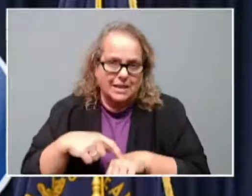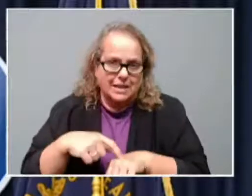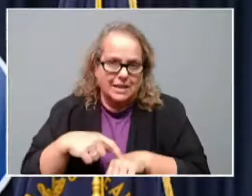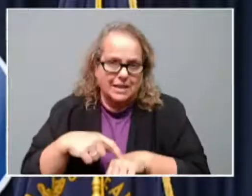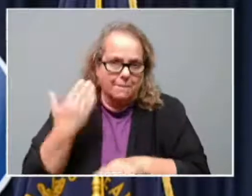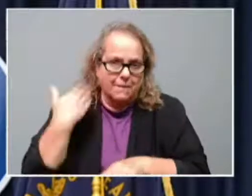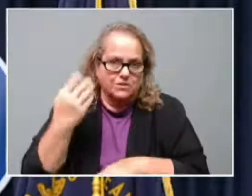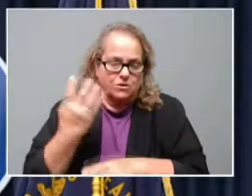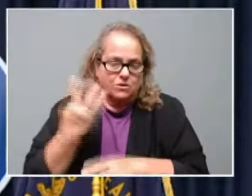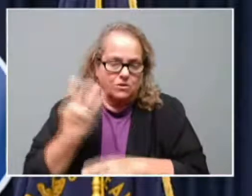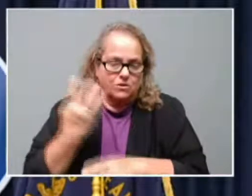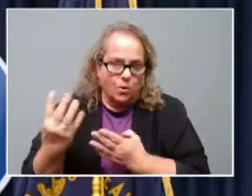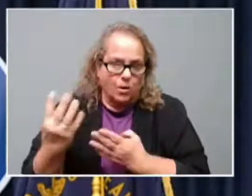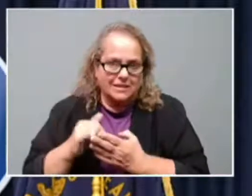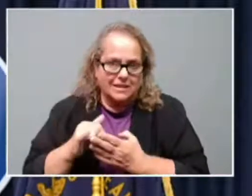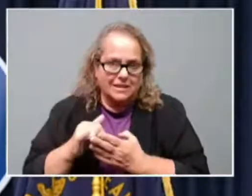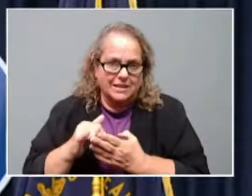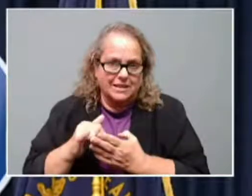weeks, that it hasn't just,